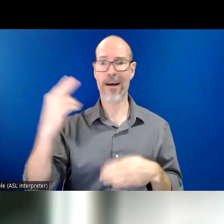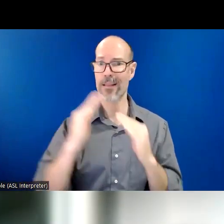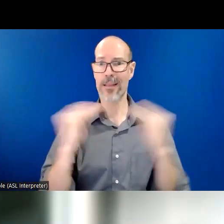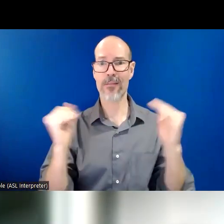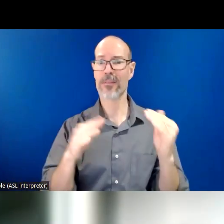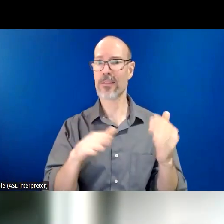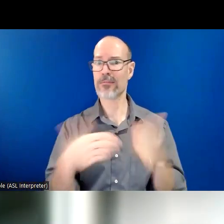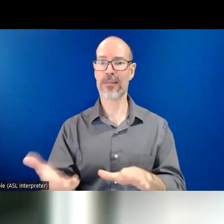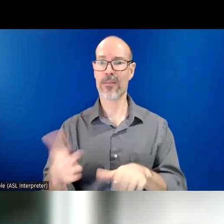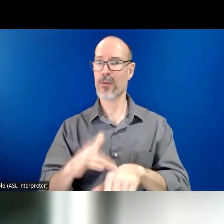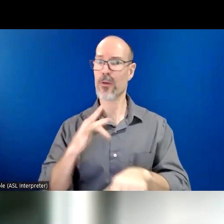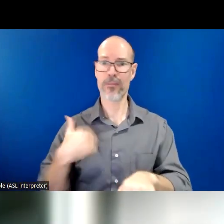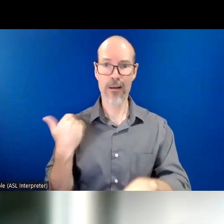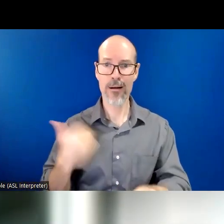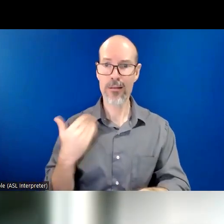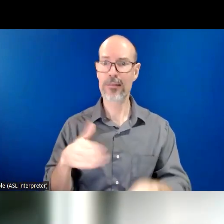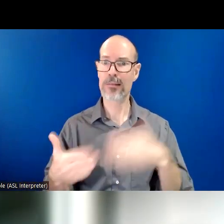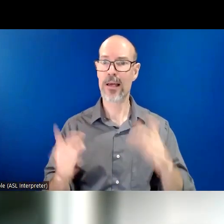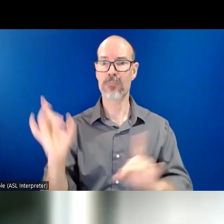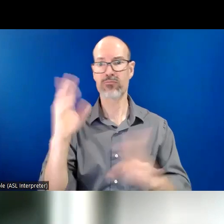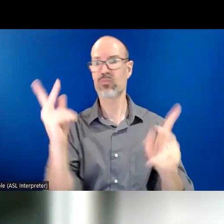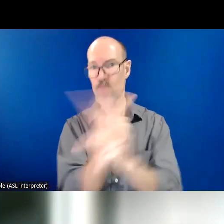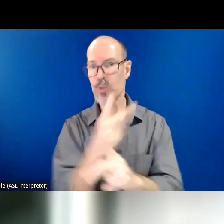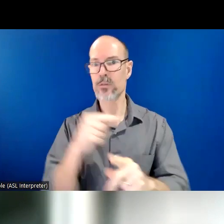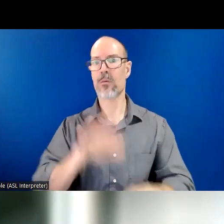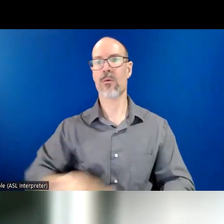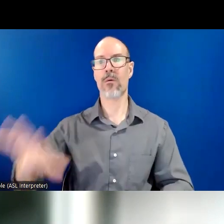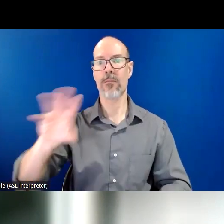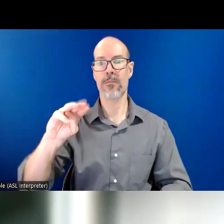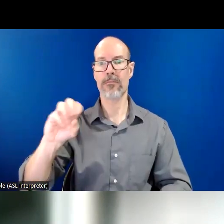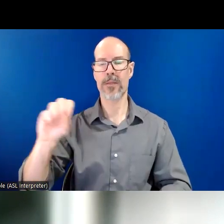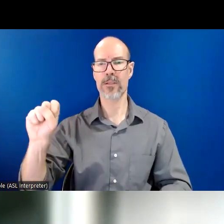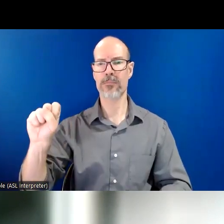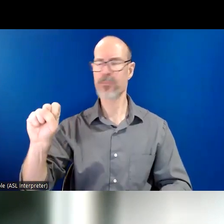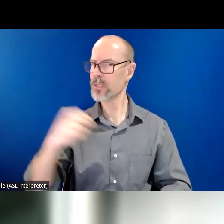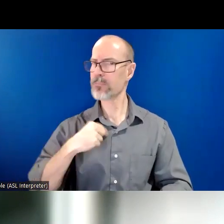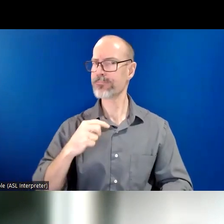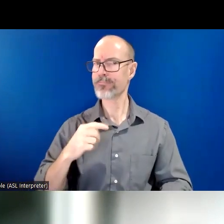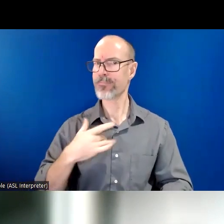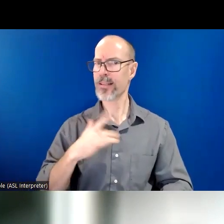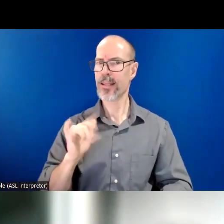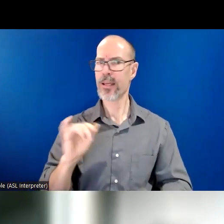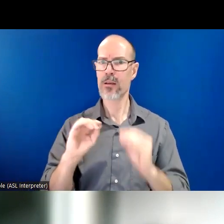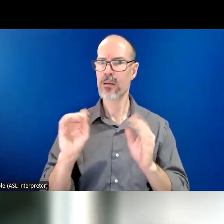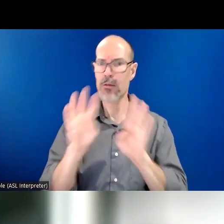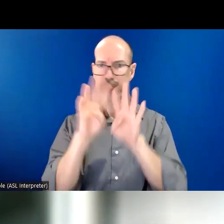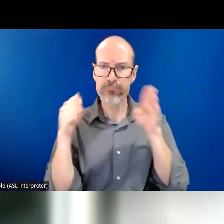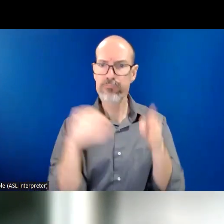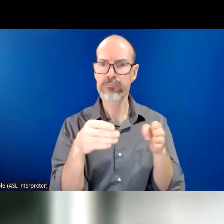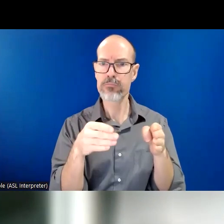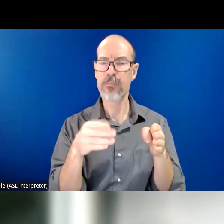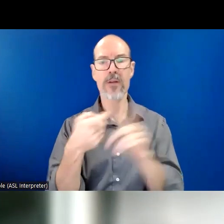My community has severe concerns about the lack of attention that we feel is being given at the state level to the specifics of